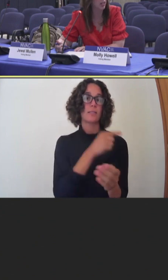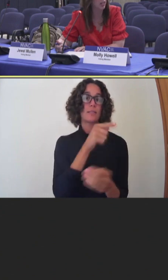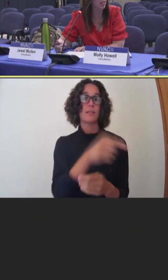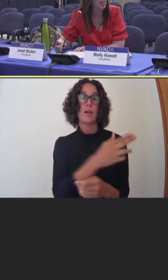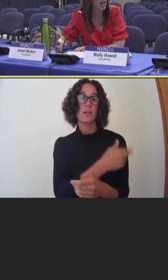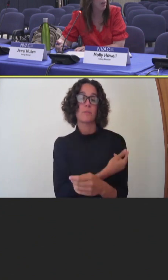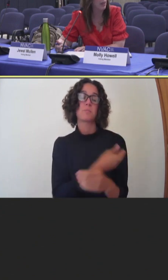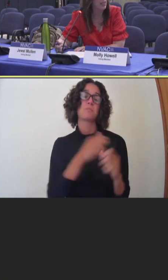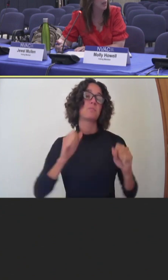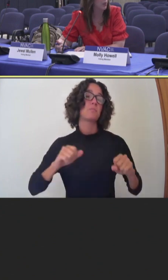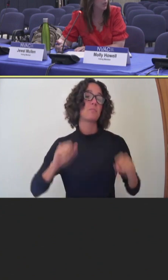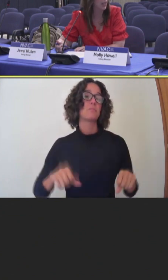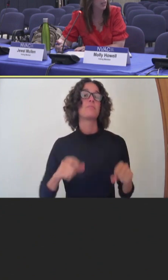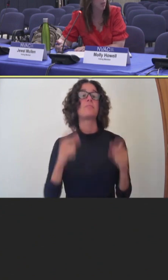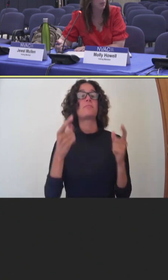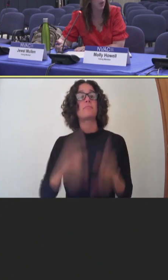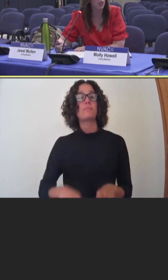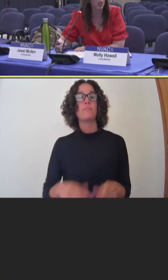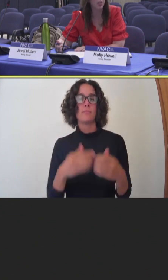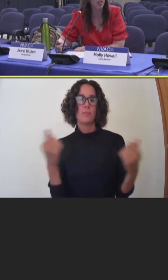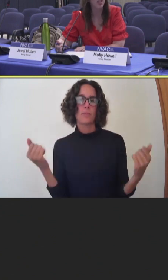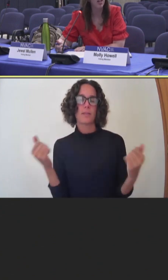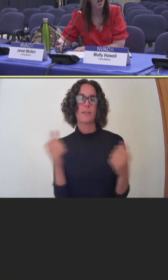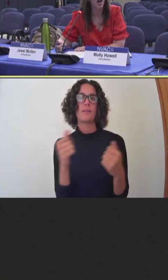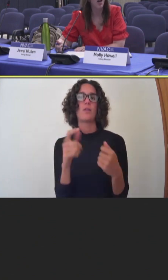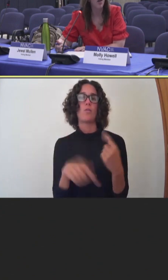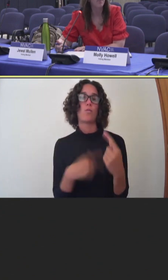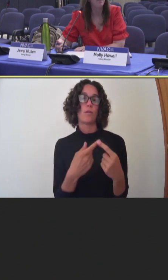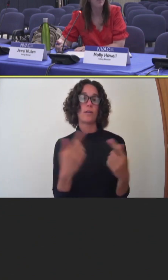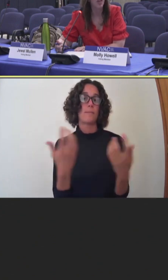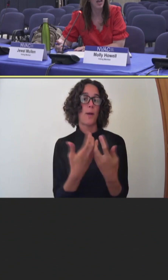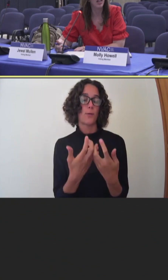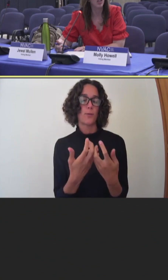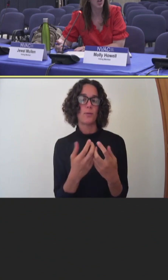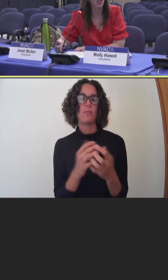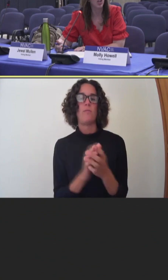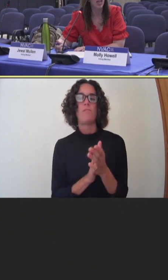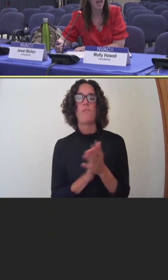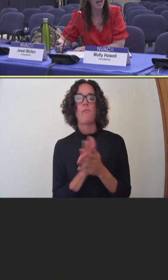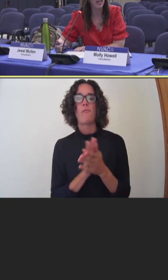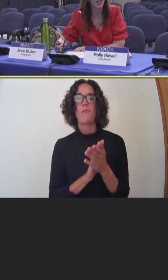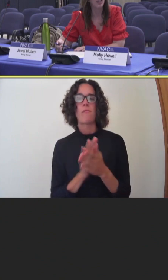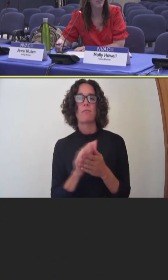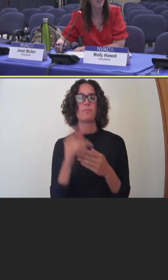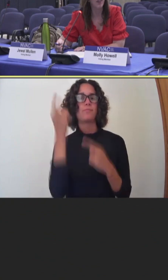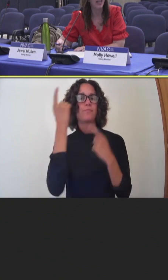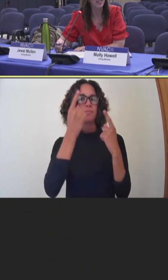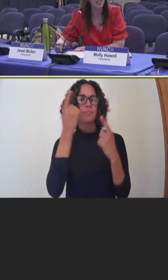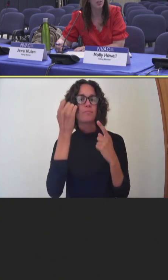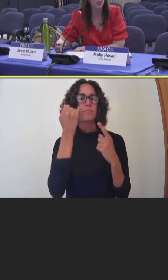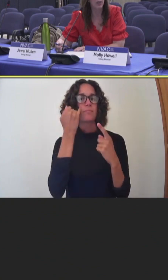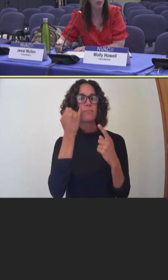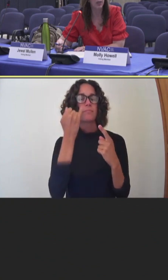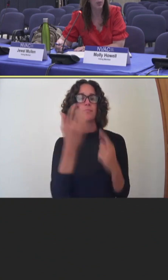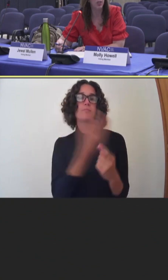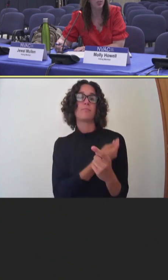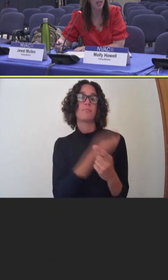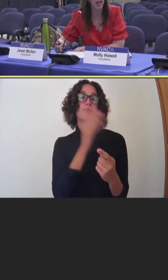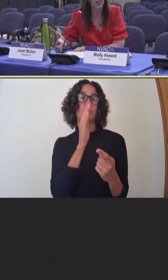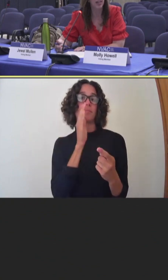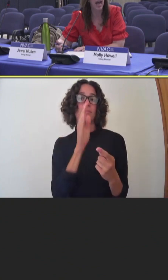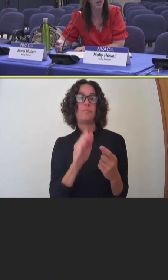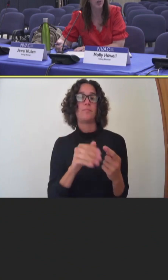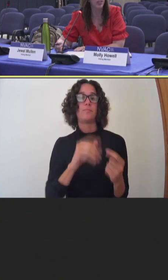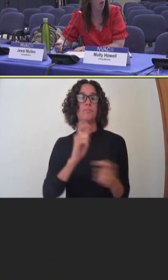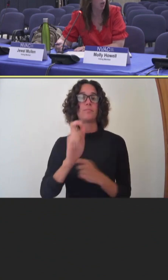could happen separately and not be bundled. And looking at if vaccines are being reimbursed at